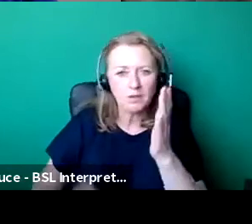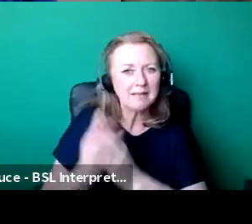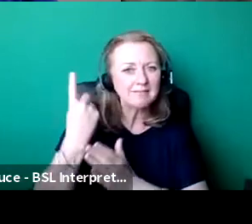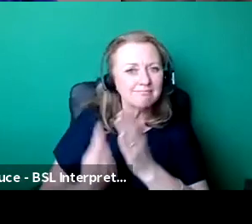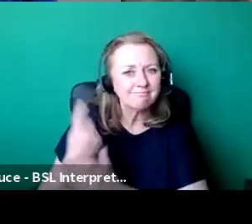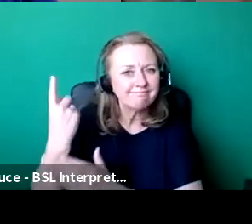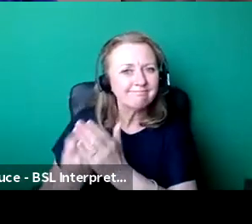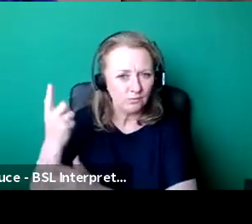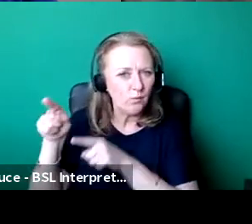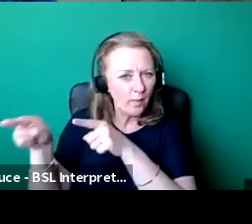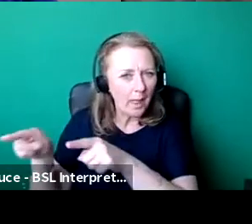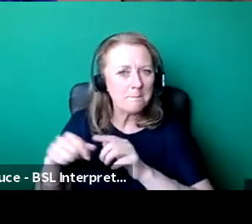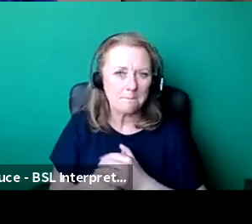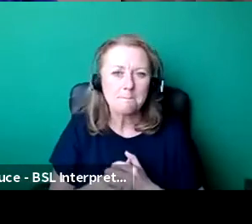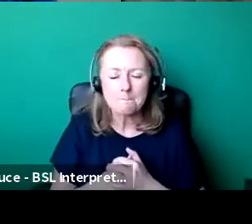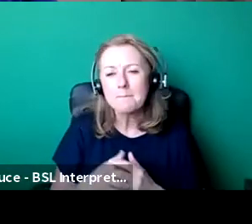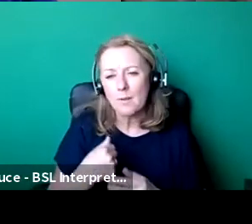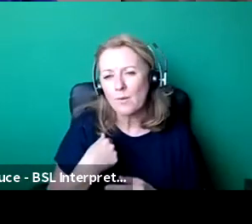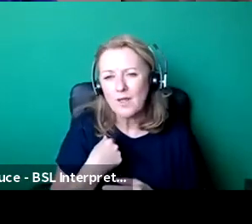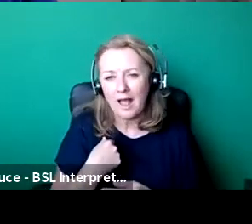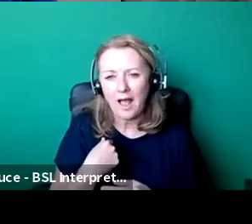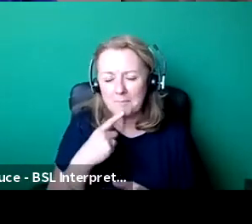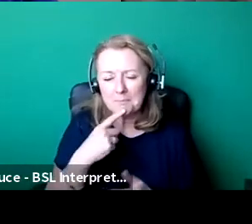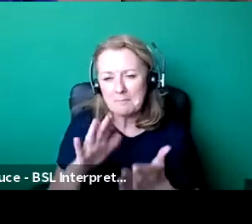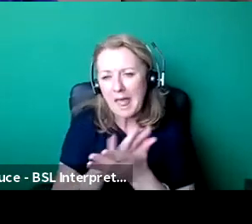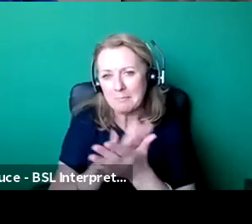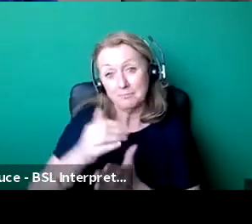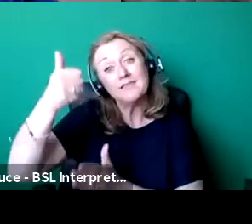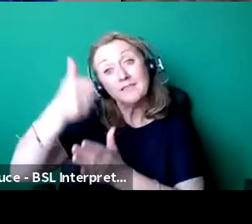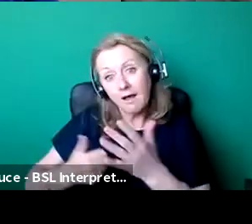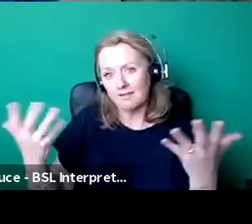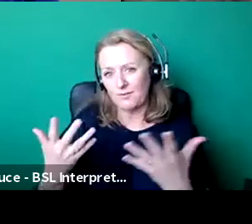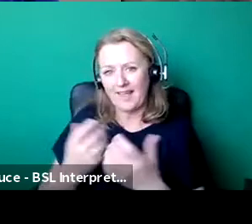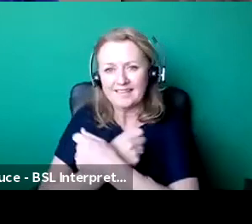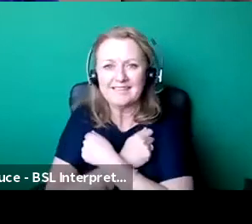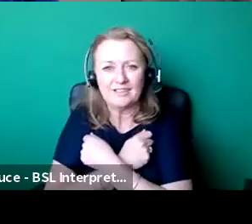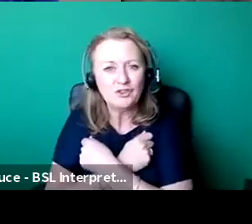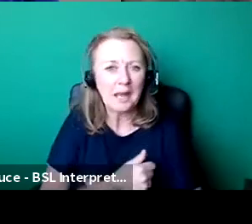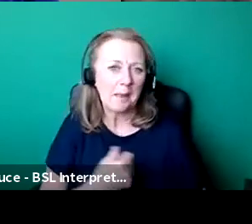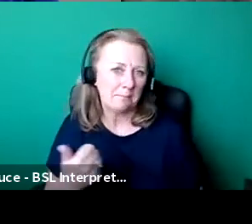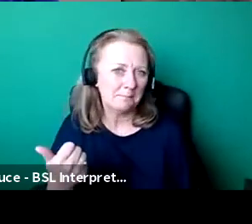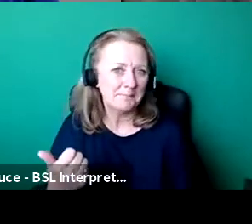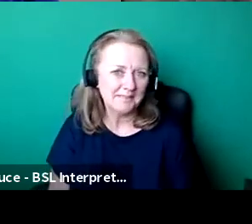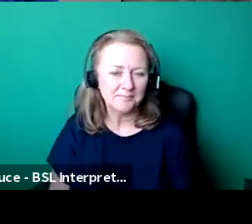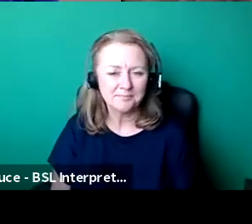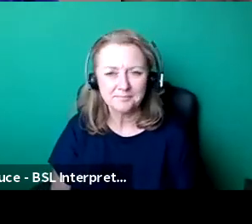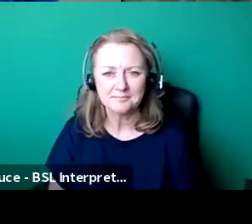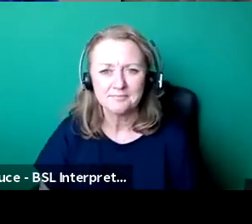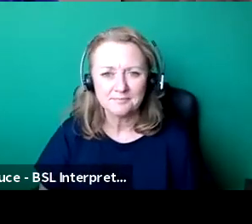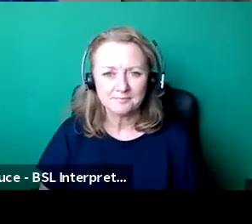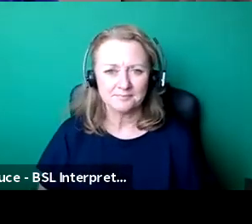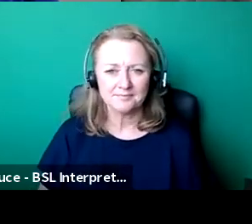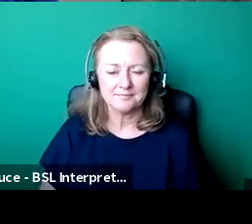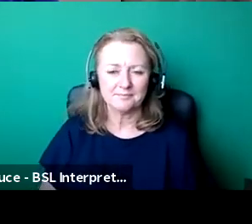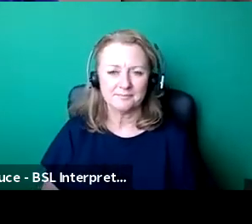I'm really happy this has started in Egypt. Yeah. Thank you so much, Iman, for sharing that with us.